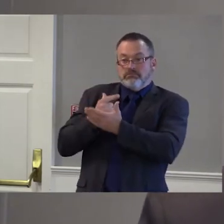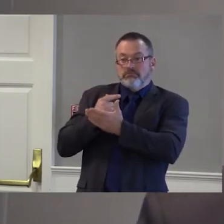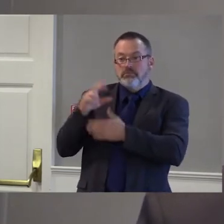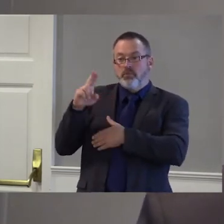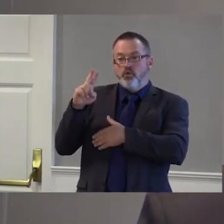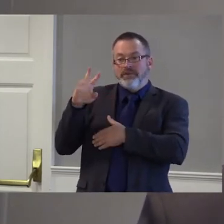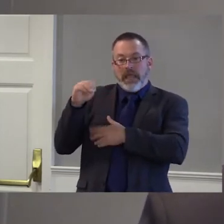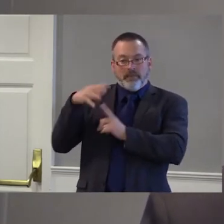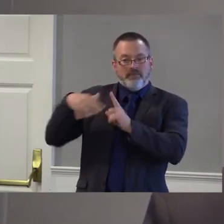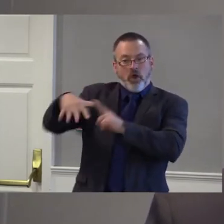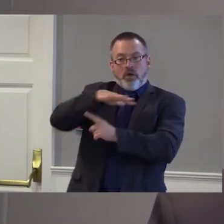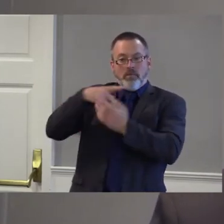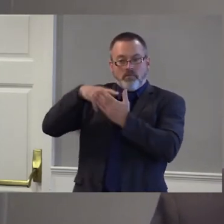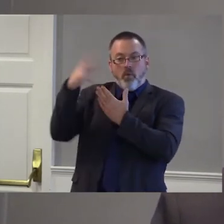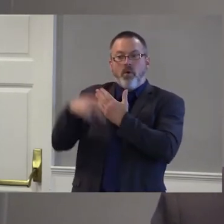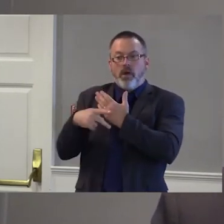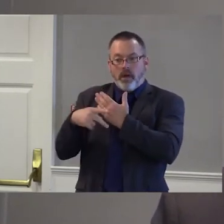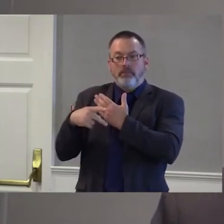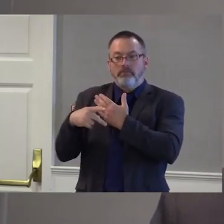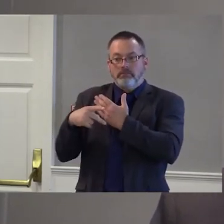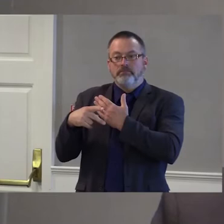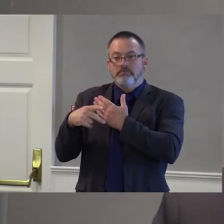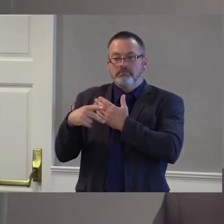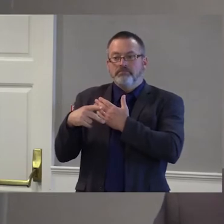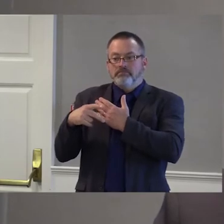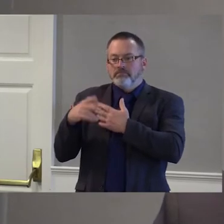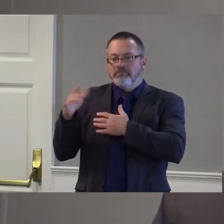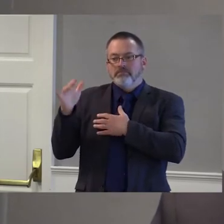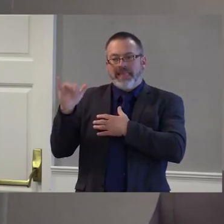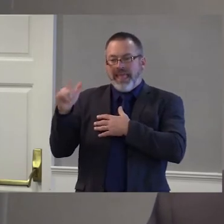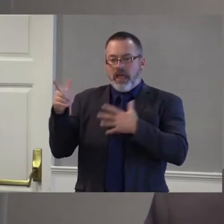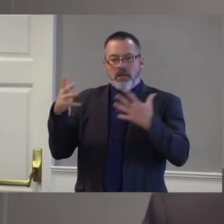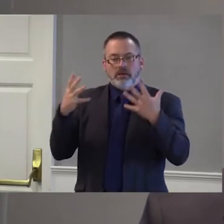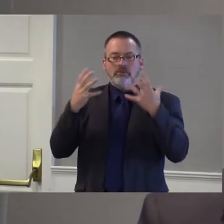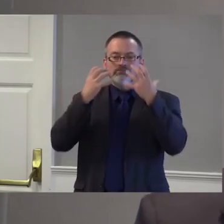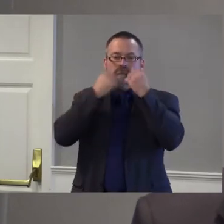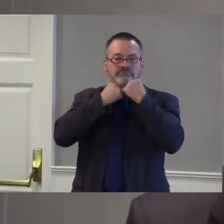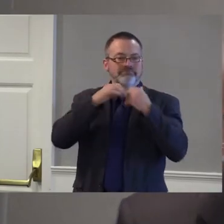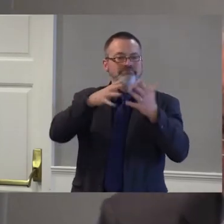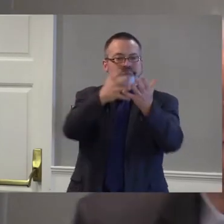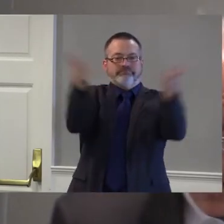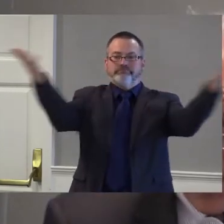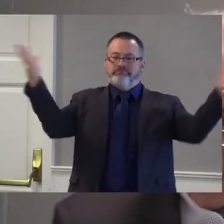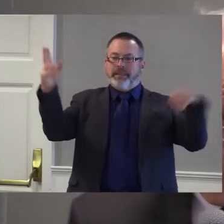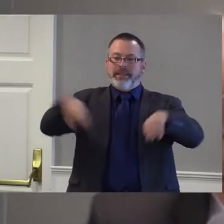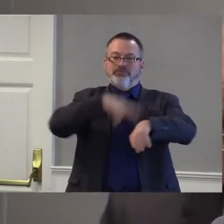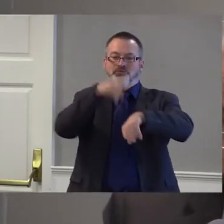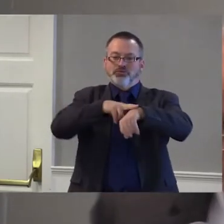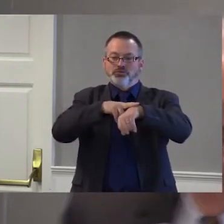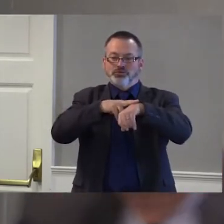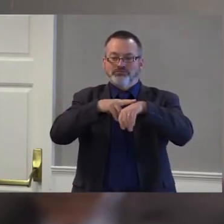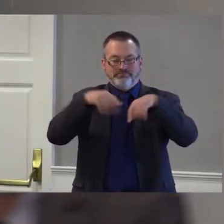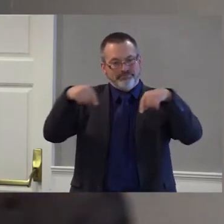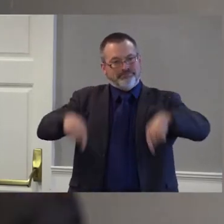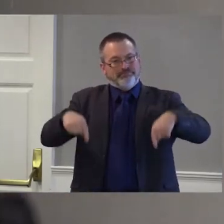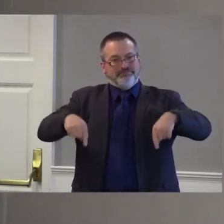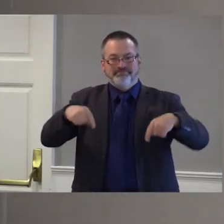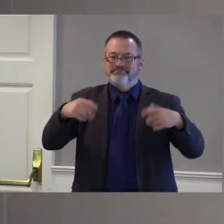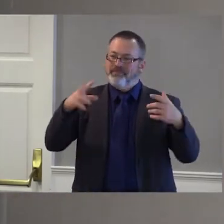having cultivated his love for nature in his hometown of Jericho, Vermont. Please welcome Adam Weschler.